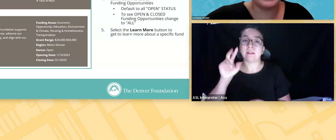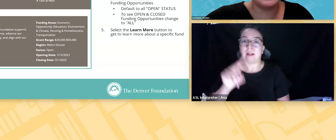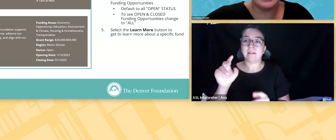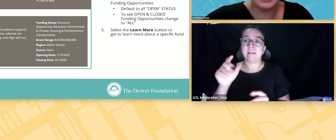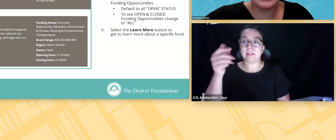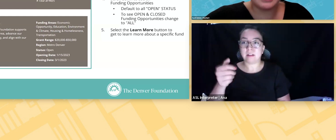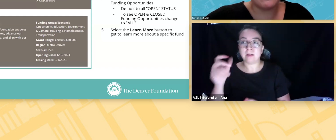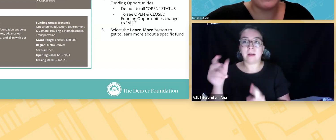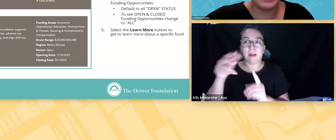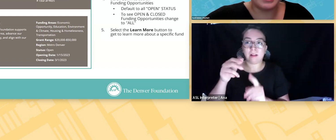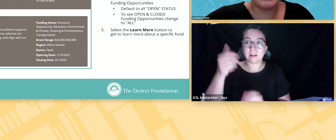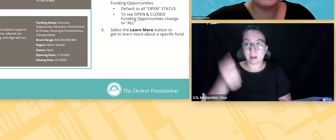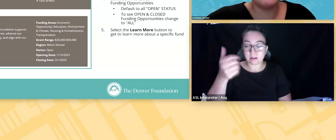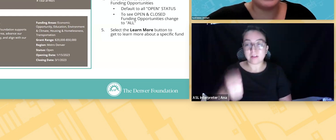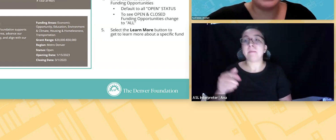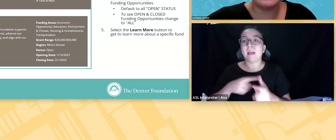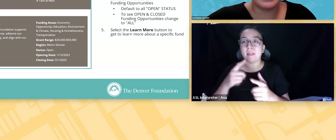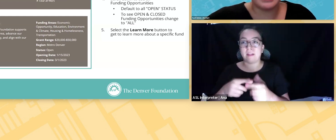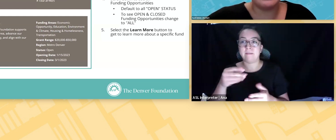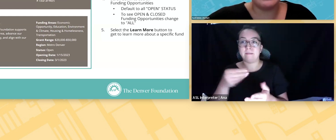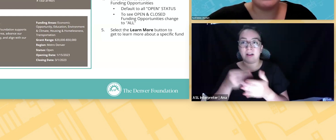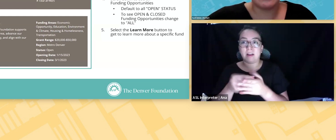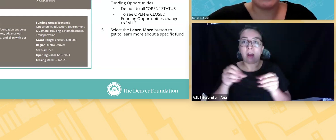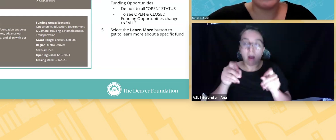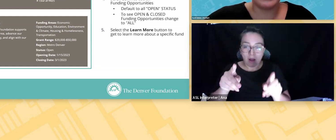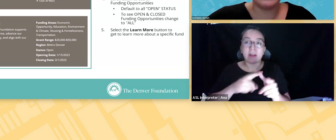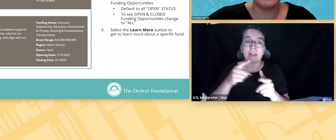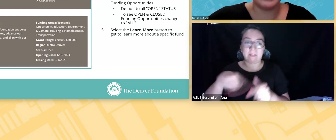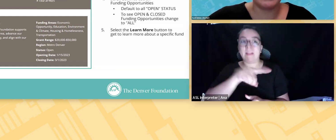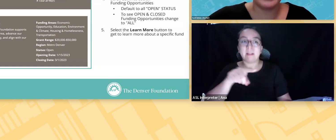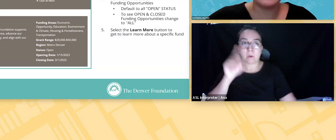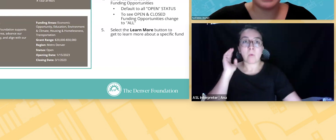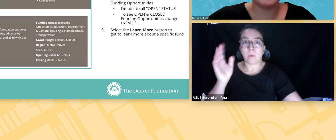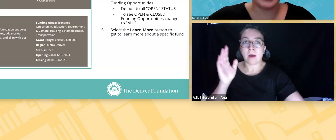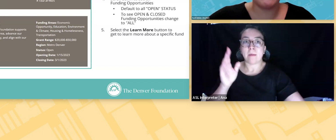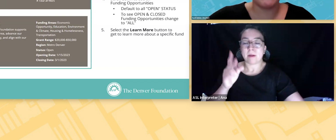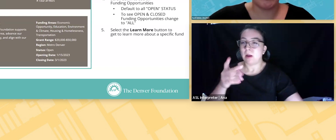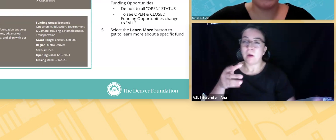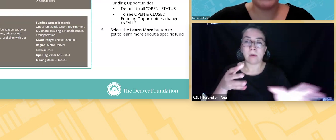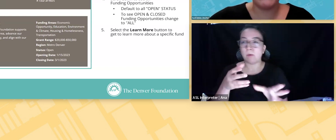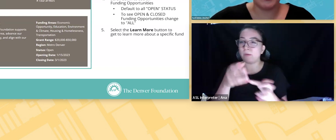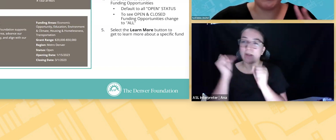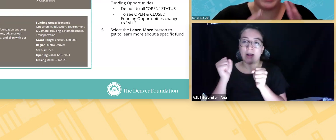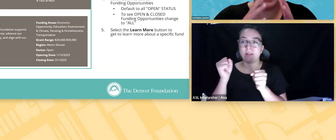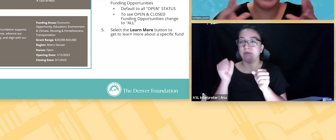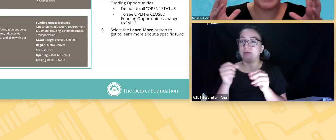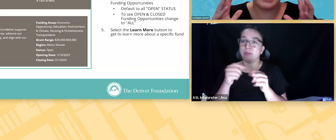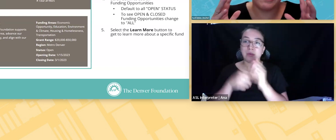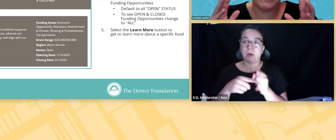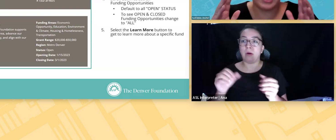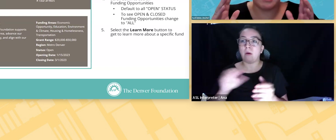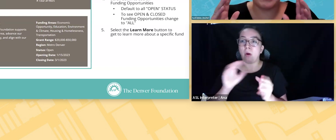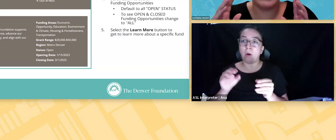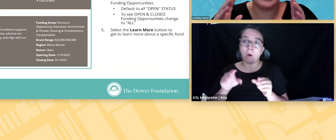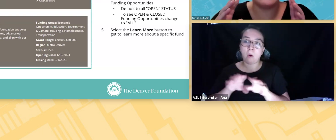top ribbon, select funding opportunities, and these are going to be a quick snapshot of all of the open